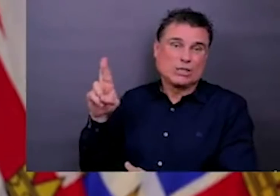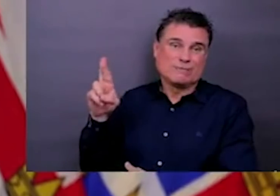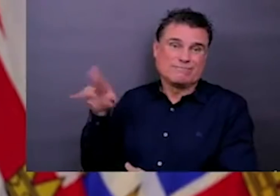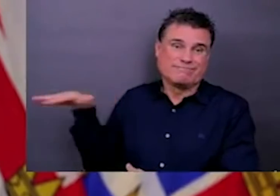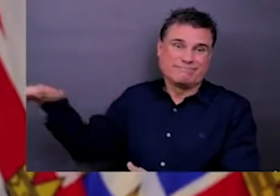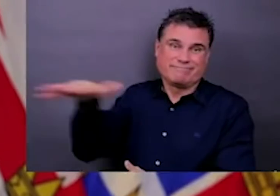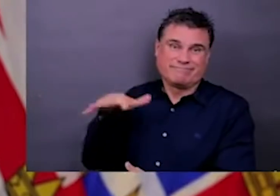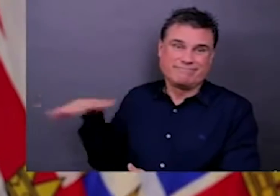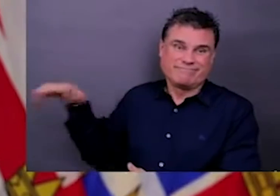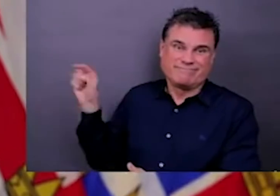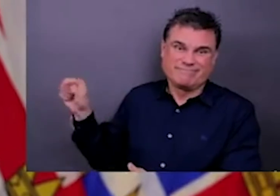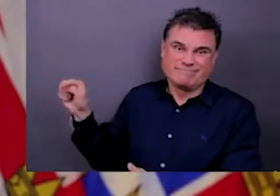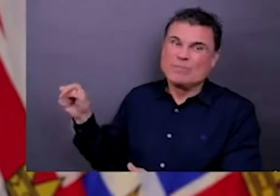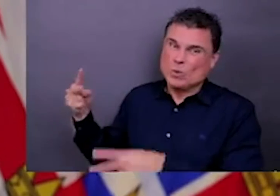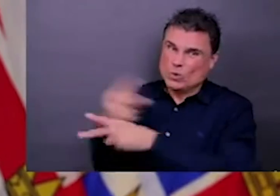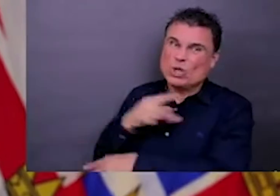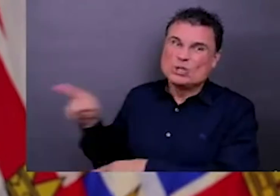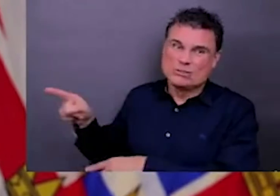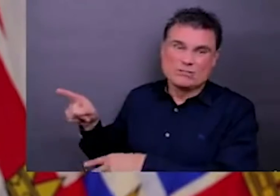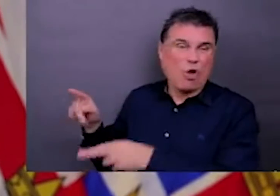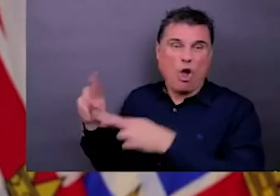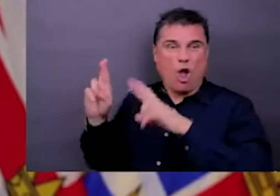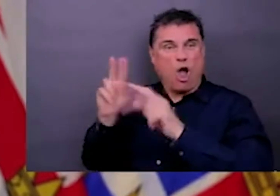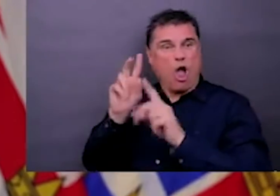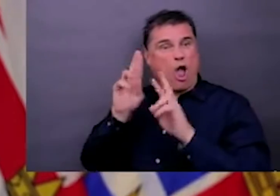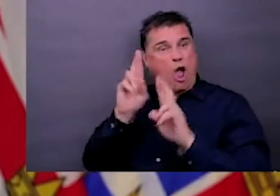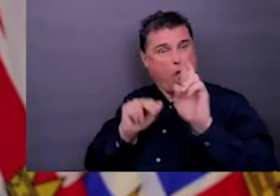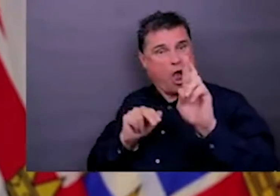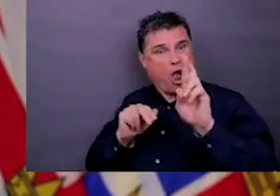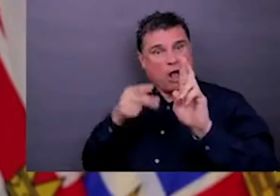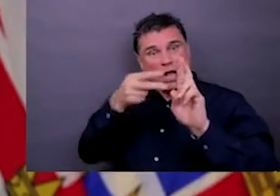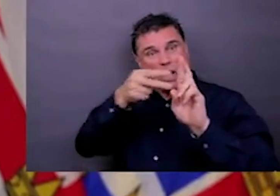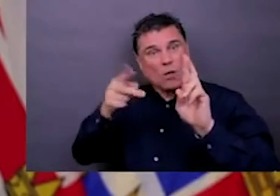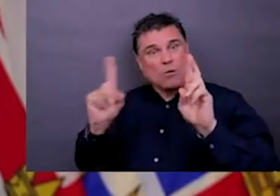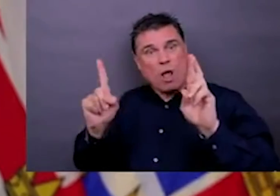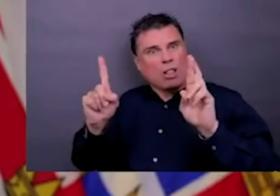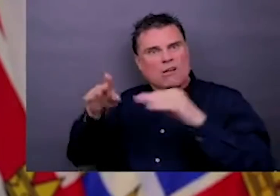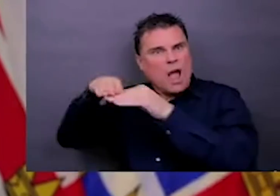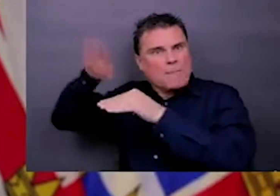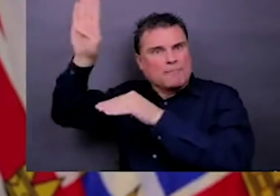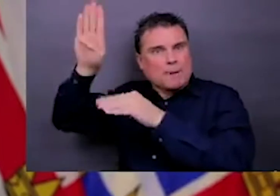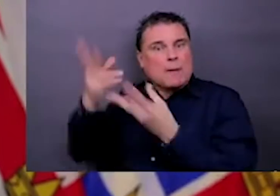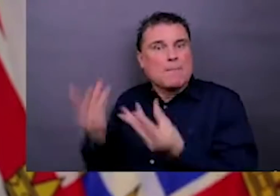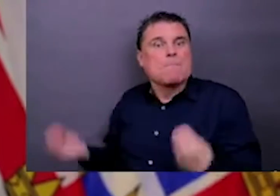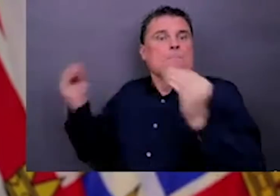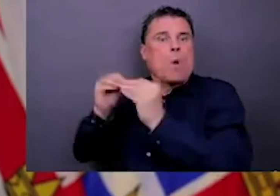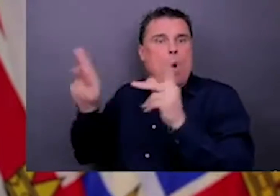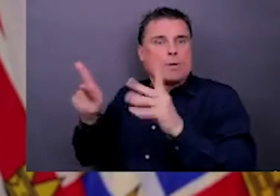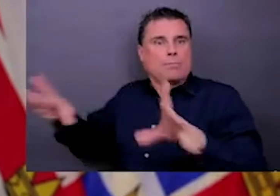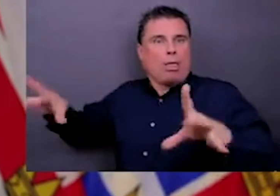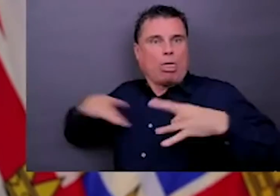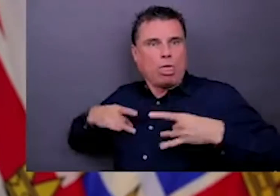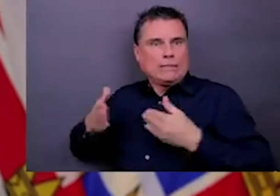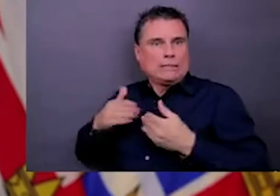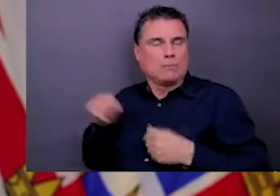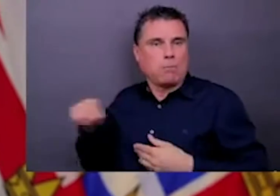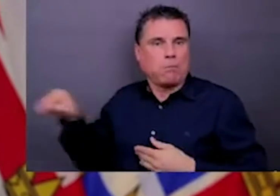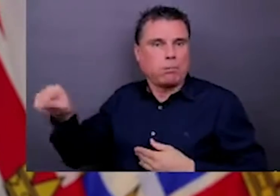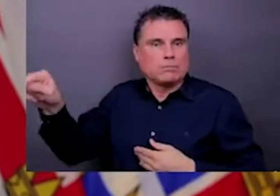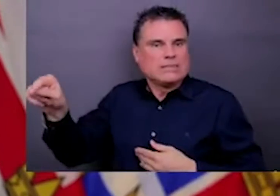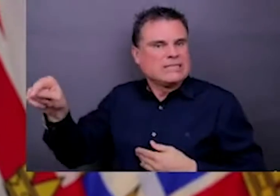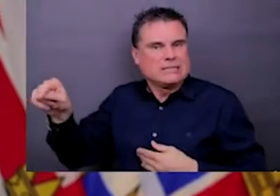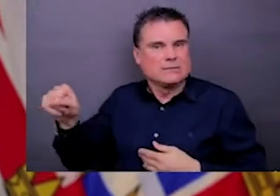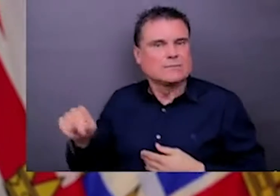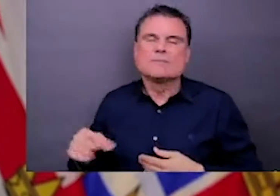when we start to have transmission from multiple people to multiple people, it grows what we call exponentially. So